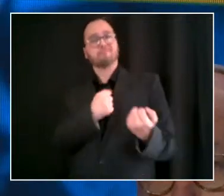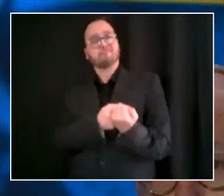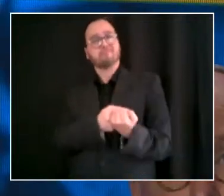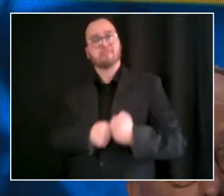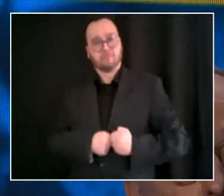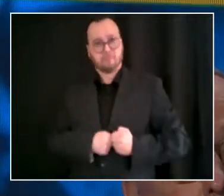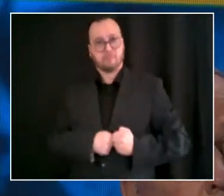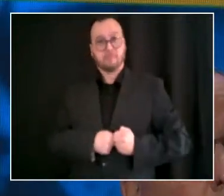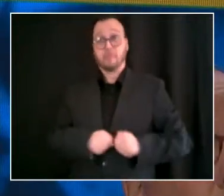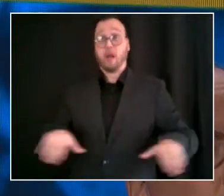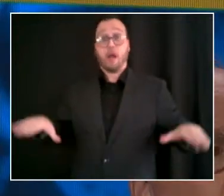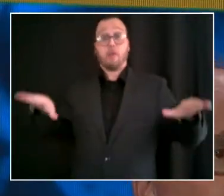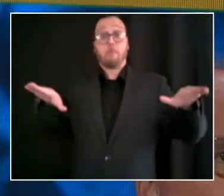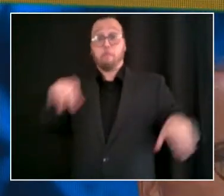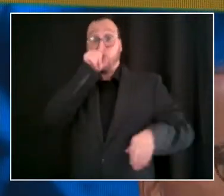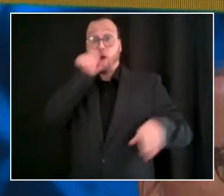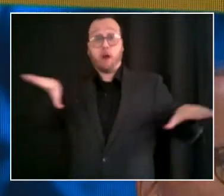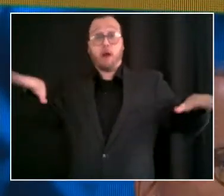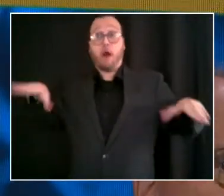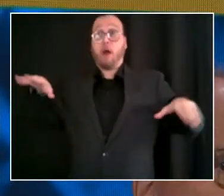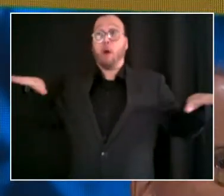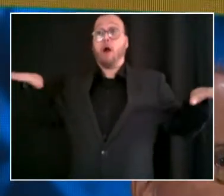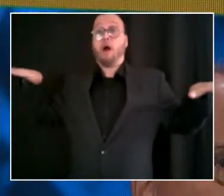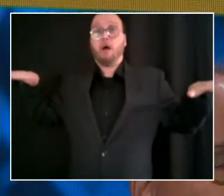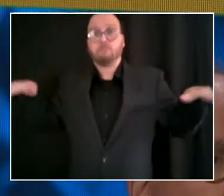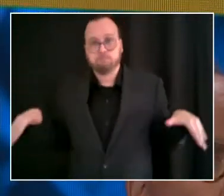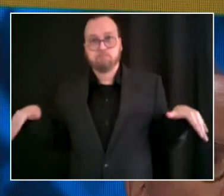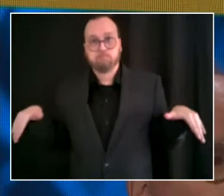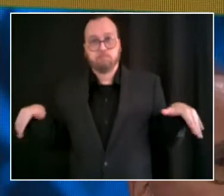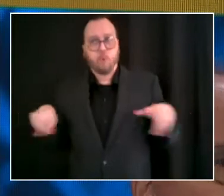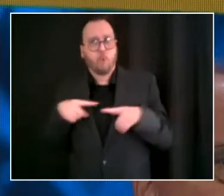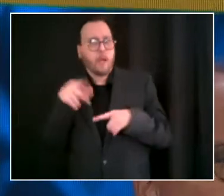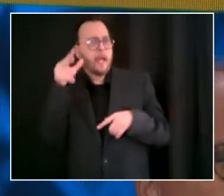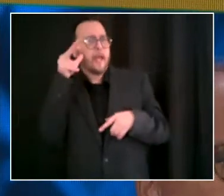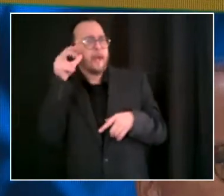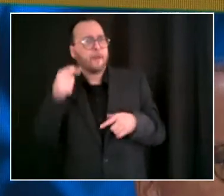its wings upon hearing the resonance of this bell.